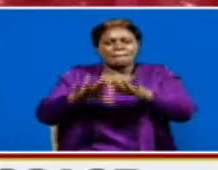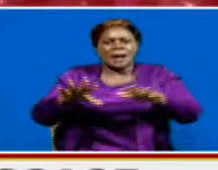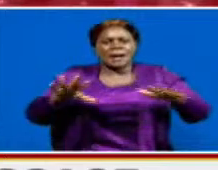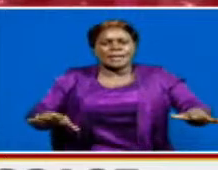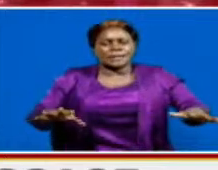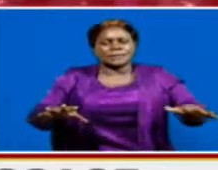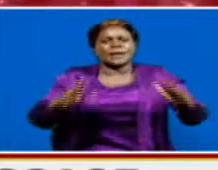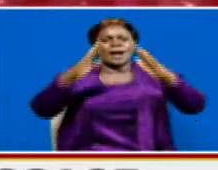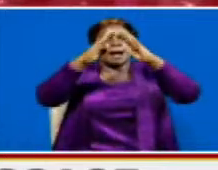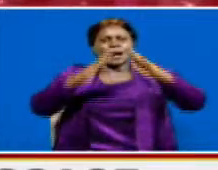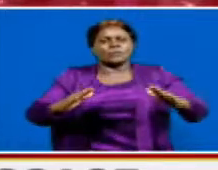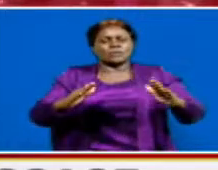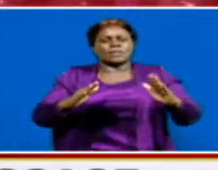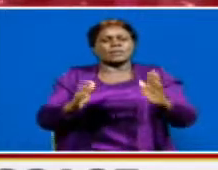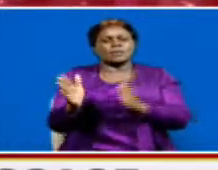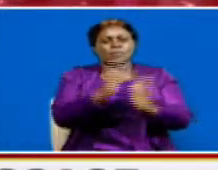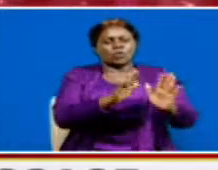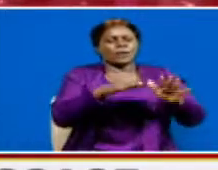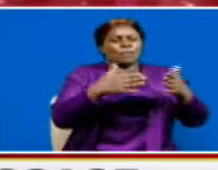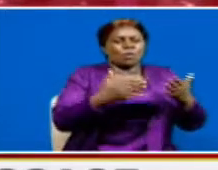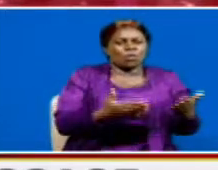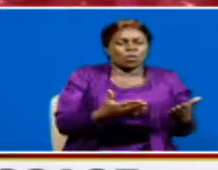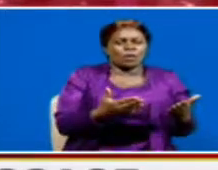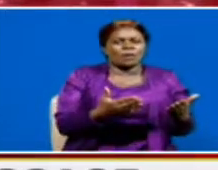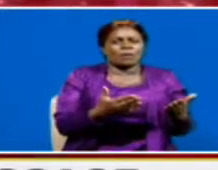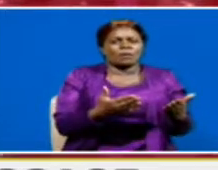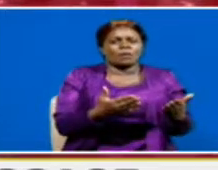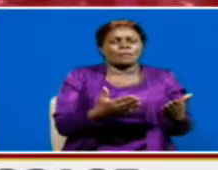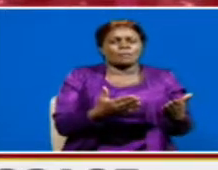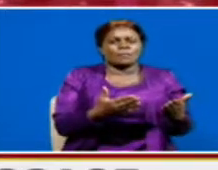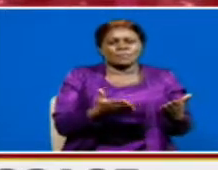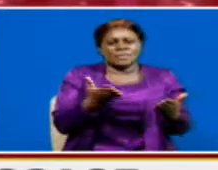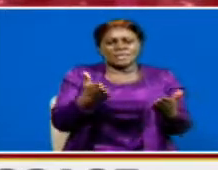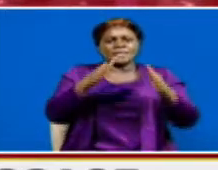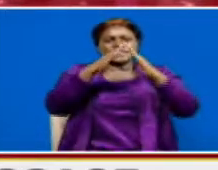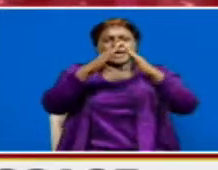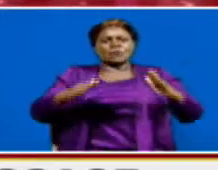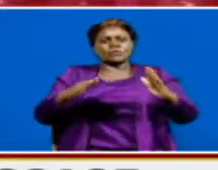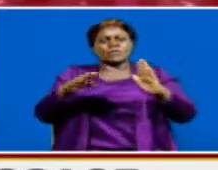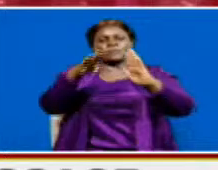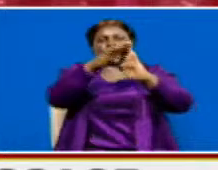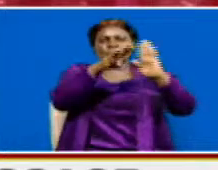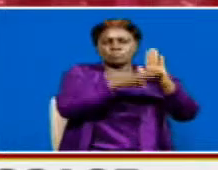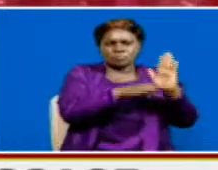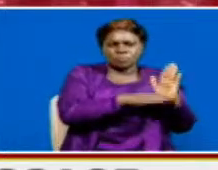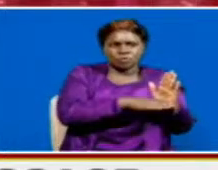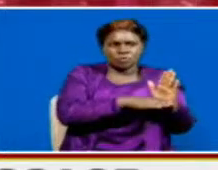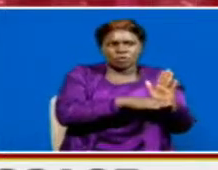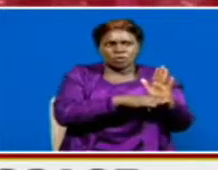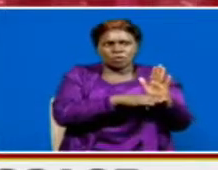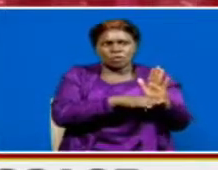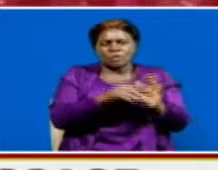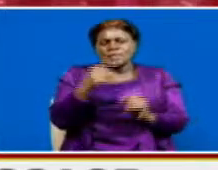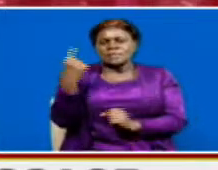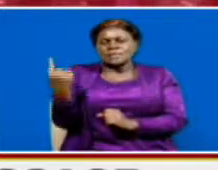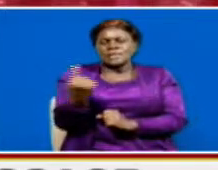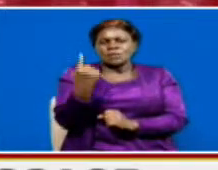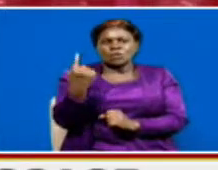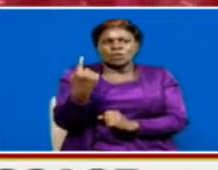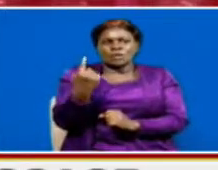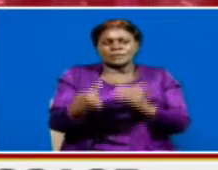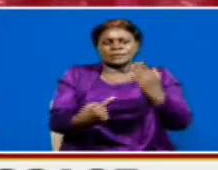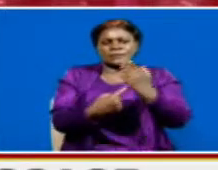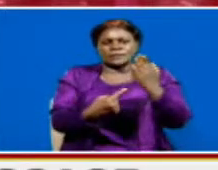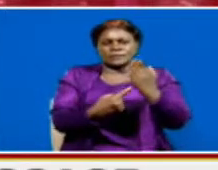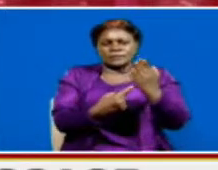housing program. All these housing programs will be at a single